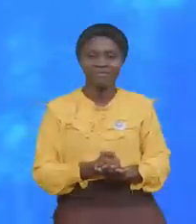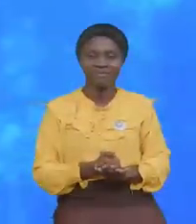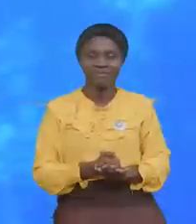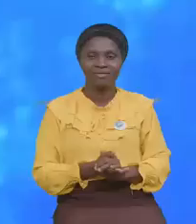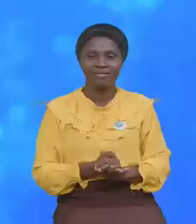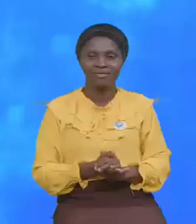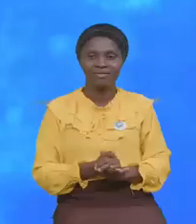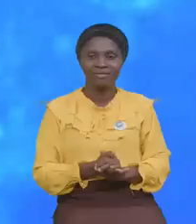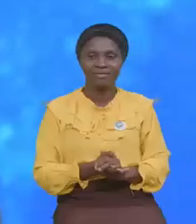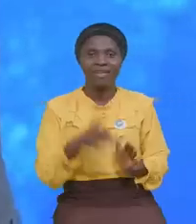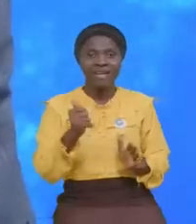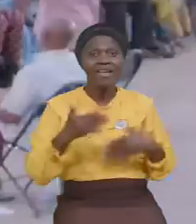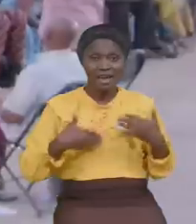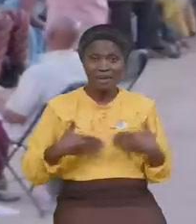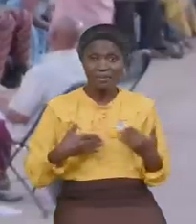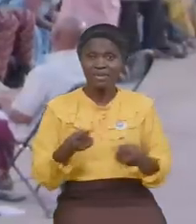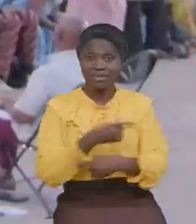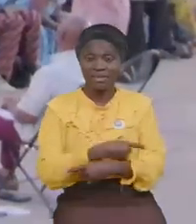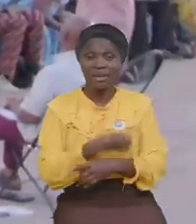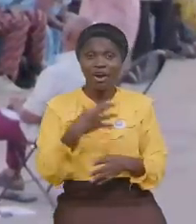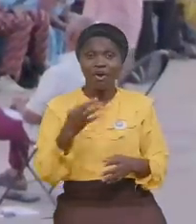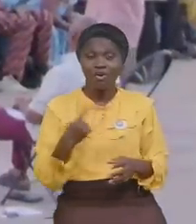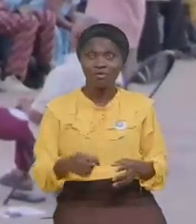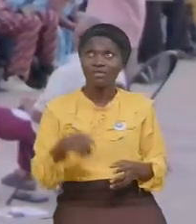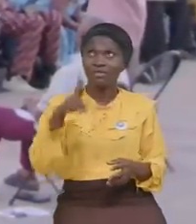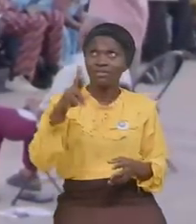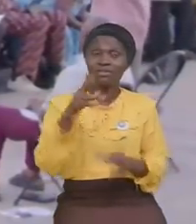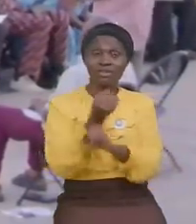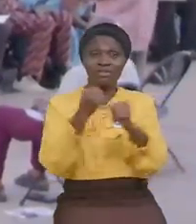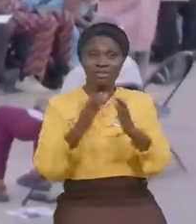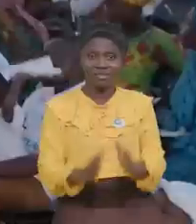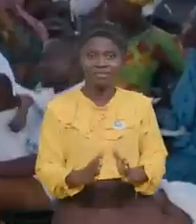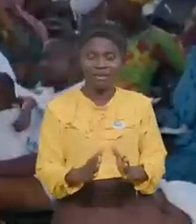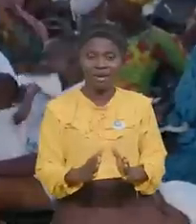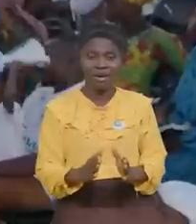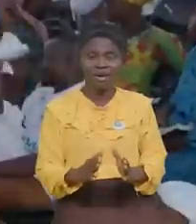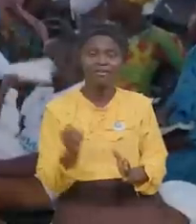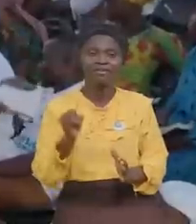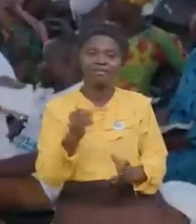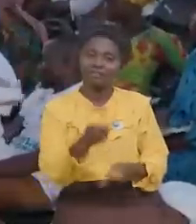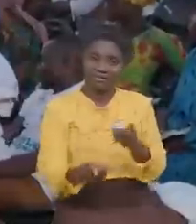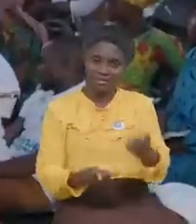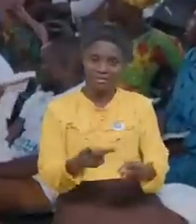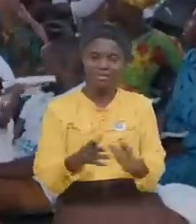The happy day of the Redeemer's visitation.